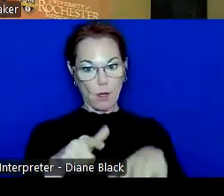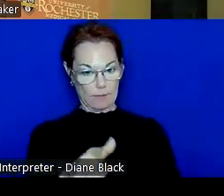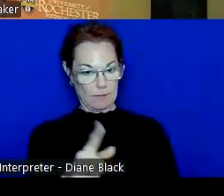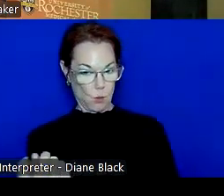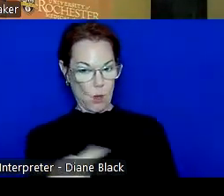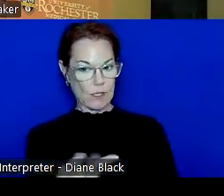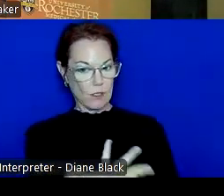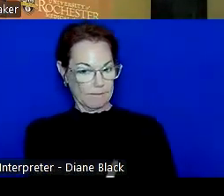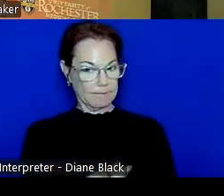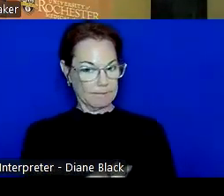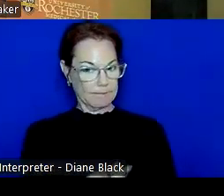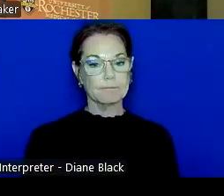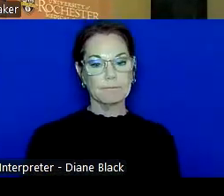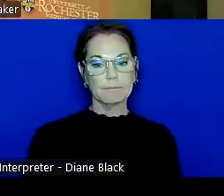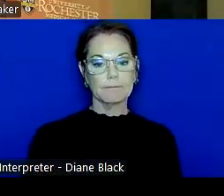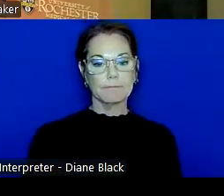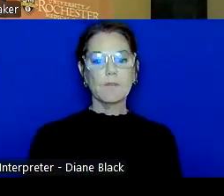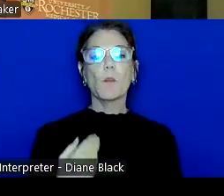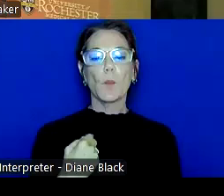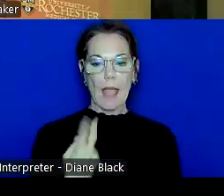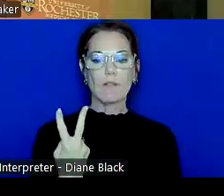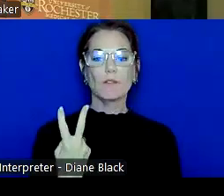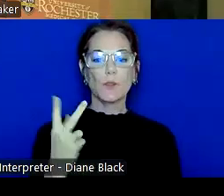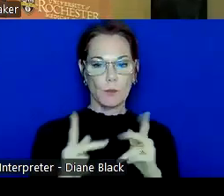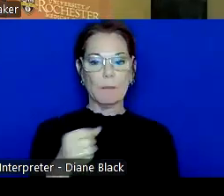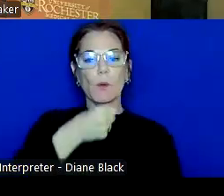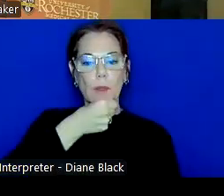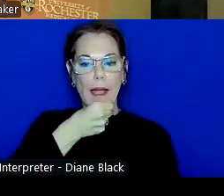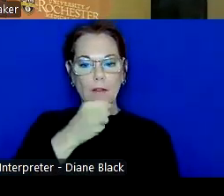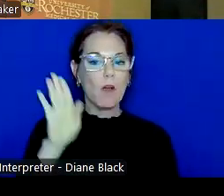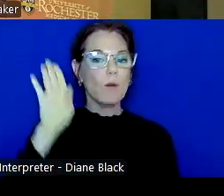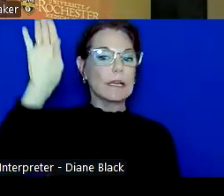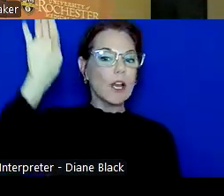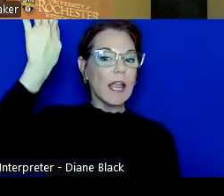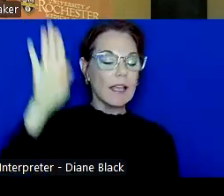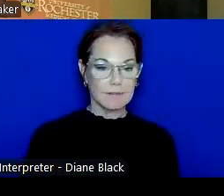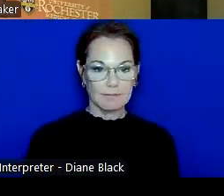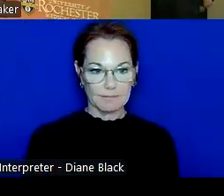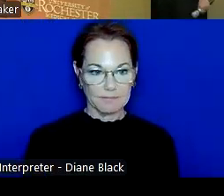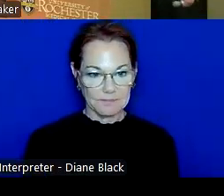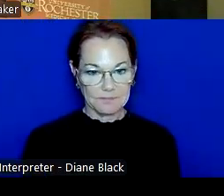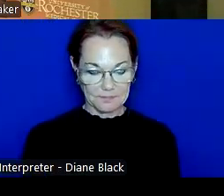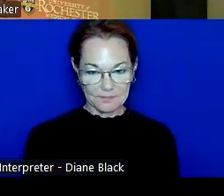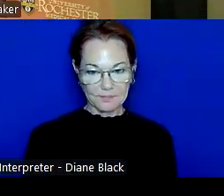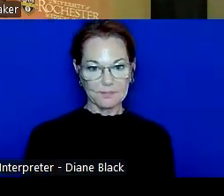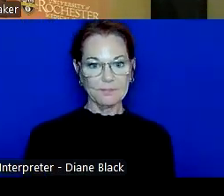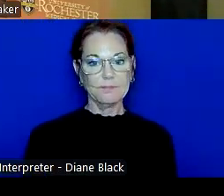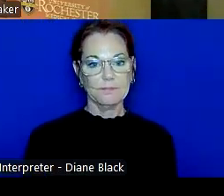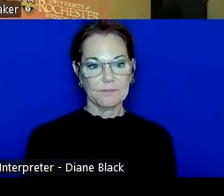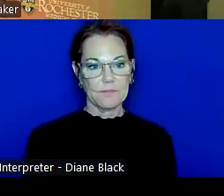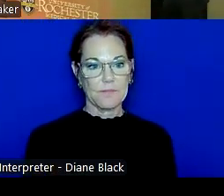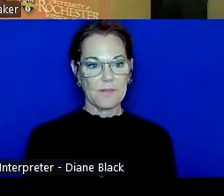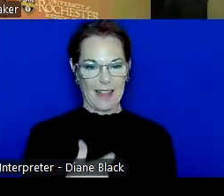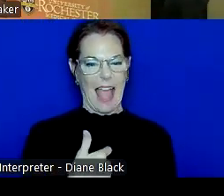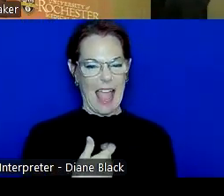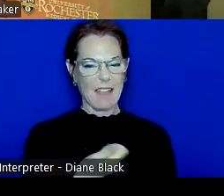auditorium? We do have two folks with microphones, so raise your hand high. And while we're waiting, I have a couple